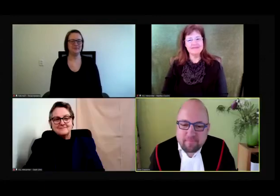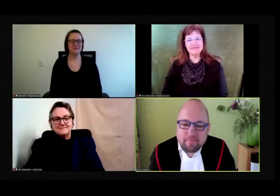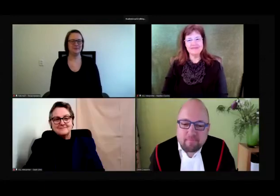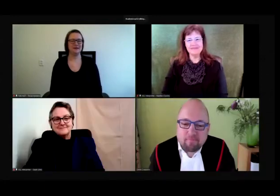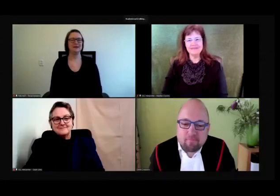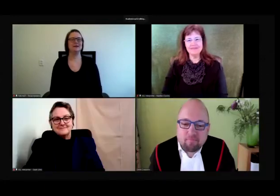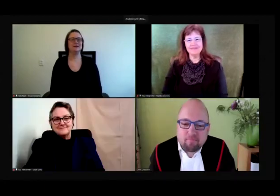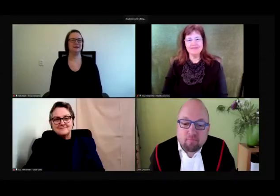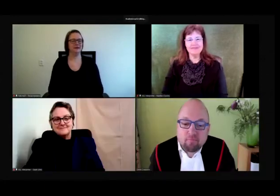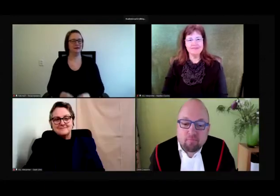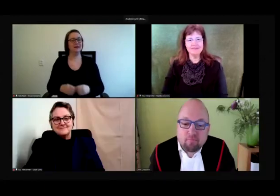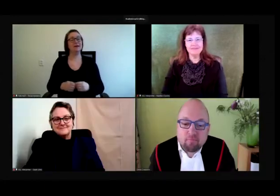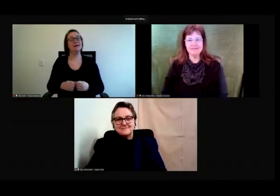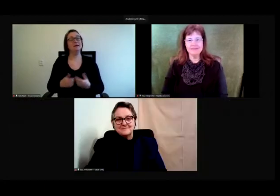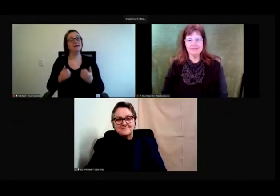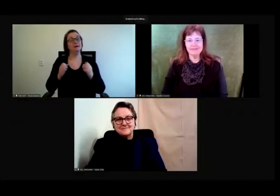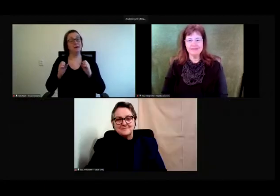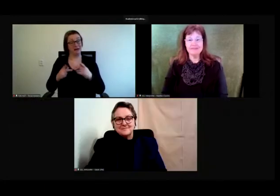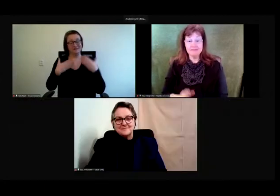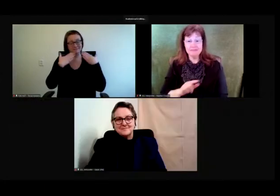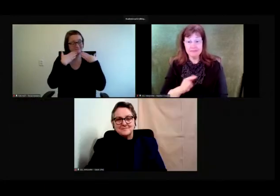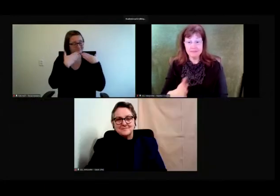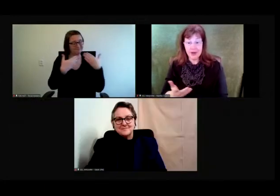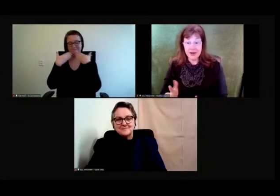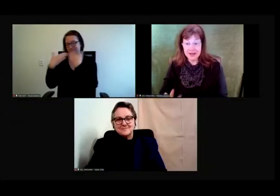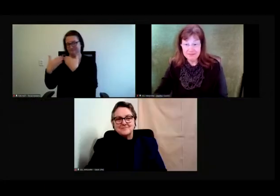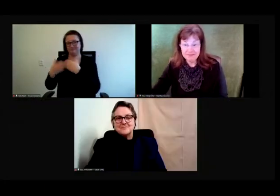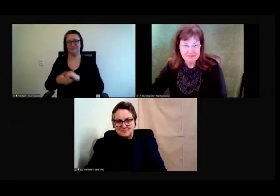Okay, thank you.